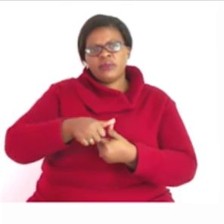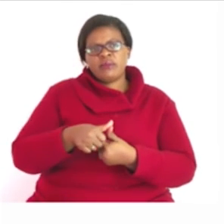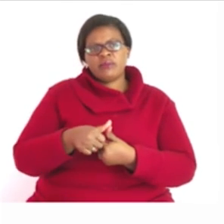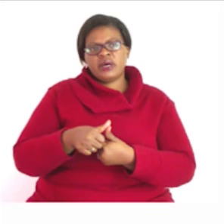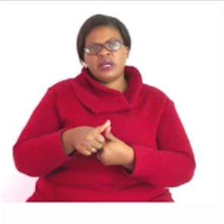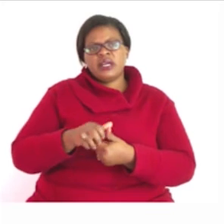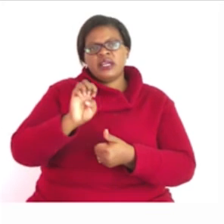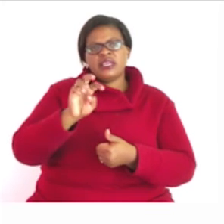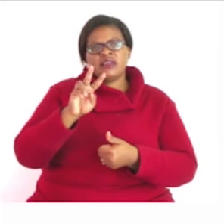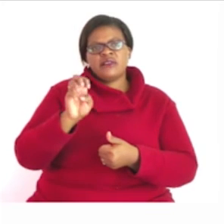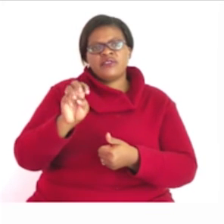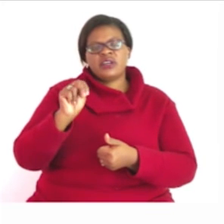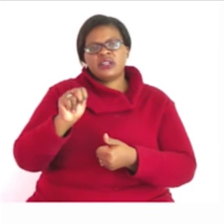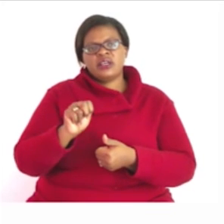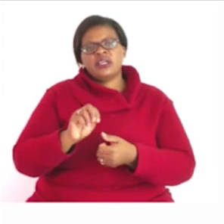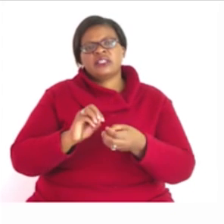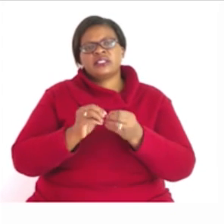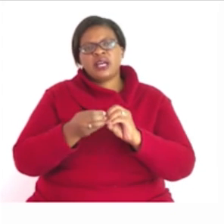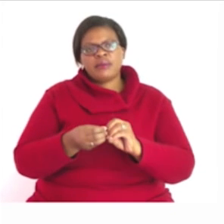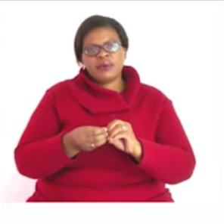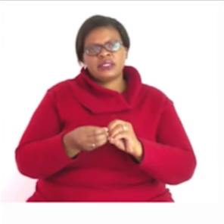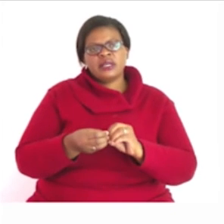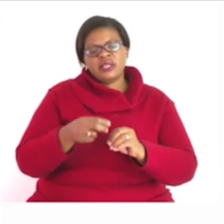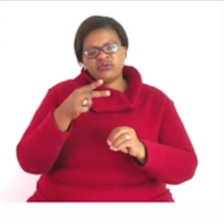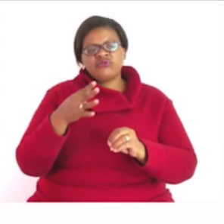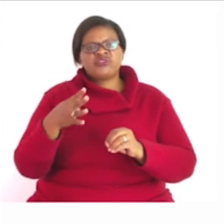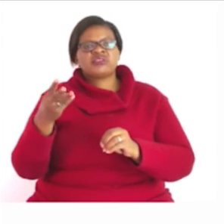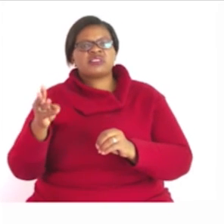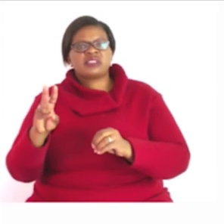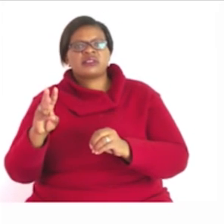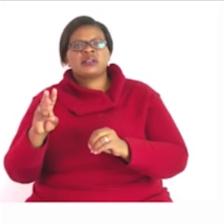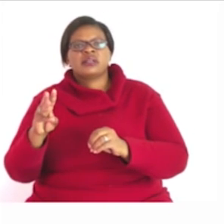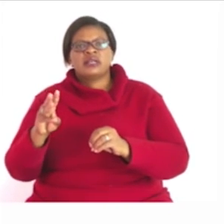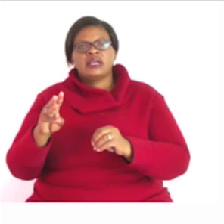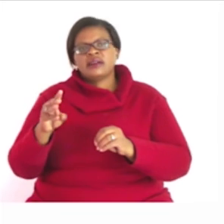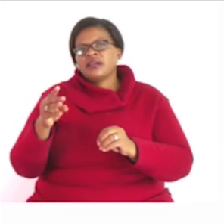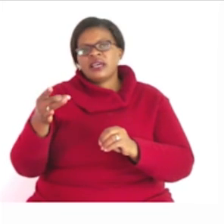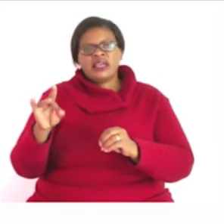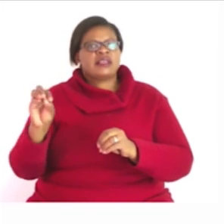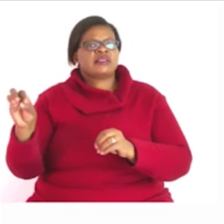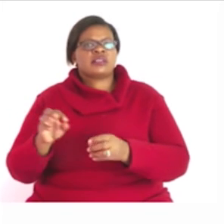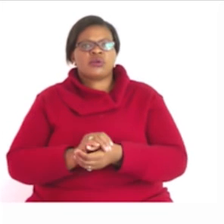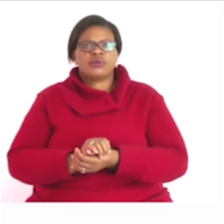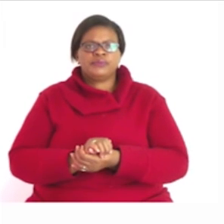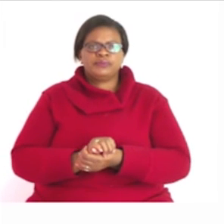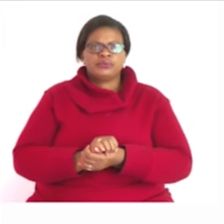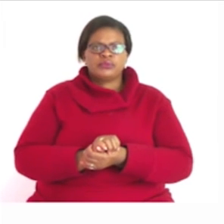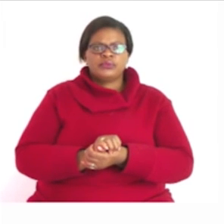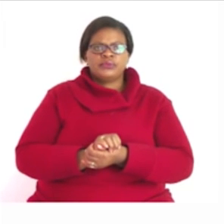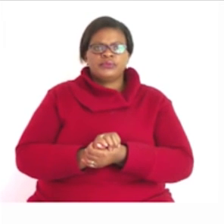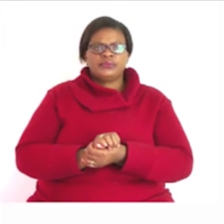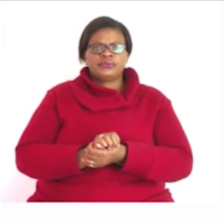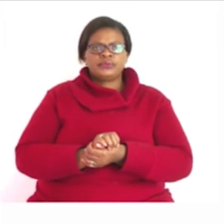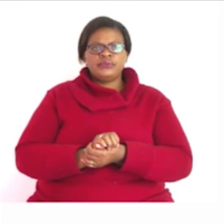even, okay? It's like numbers that ends with 2, 4, 6, 8, and 0. All right? So